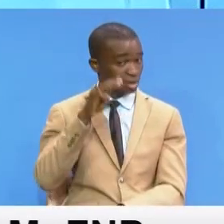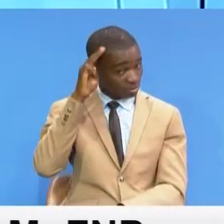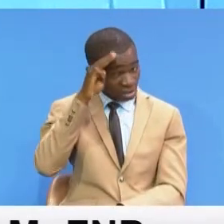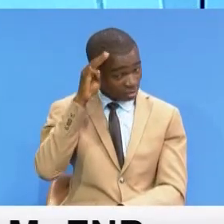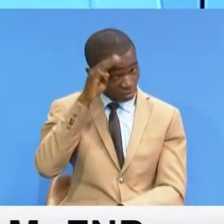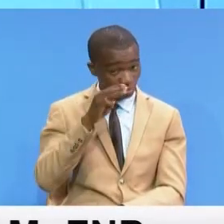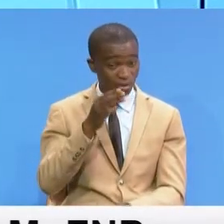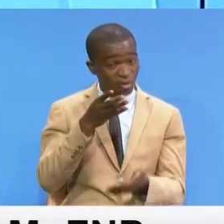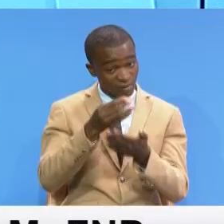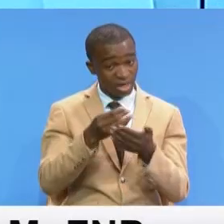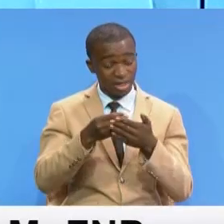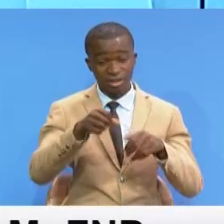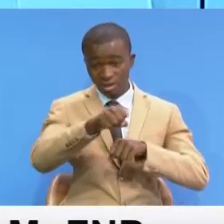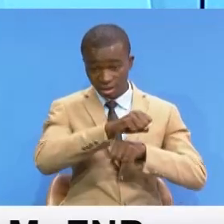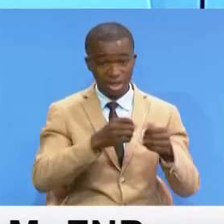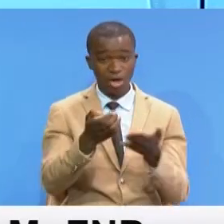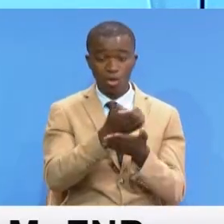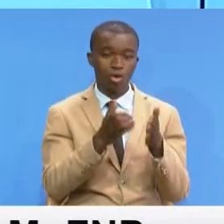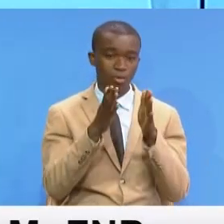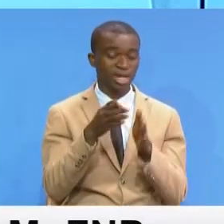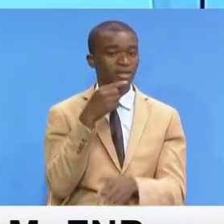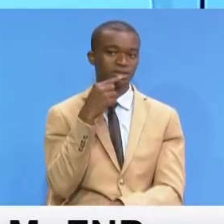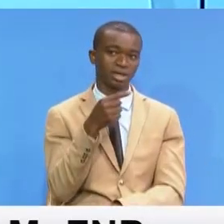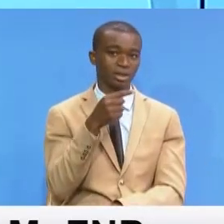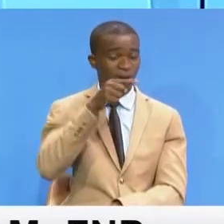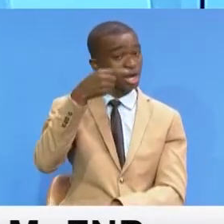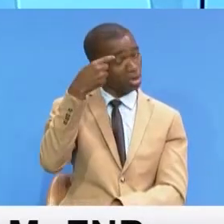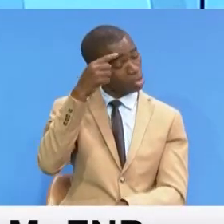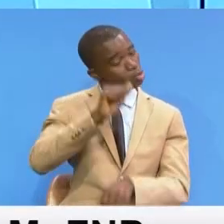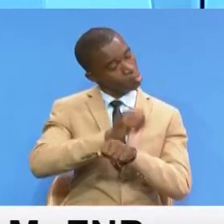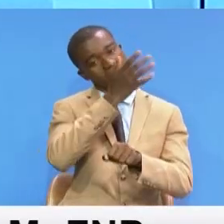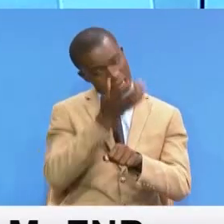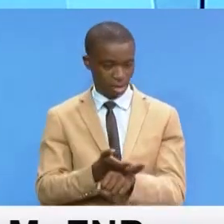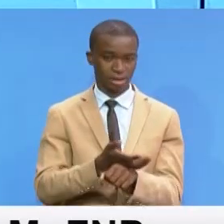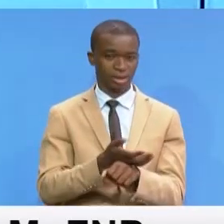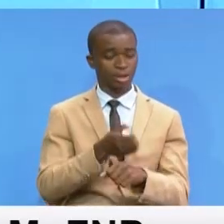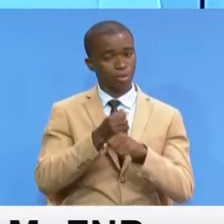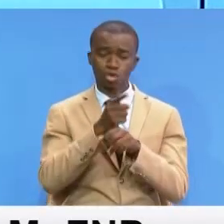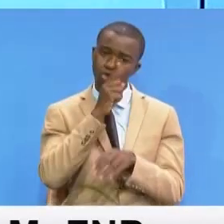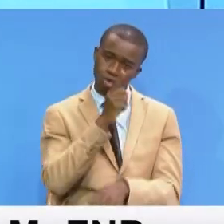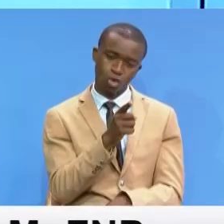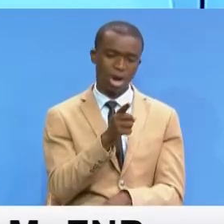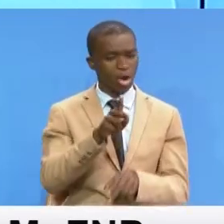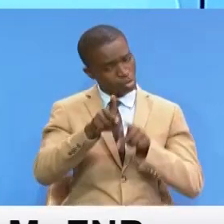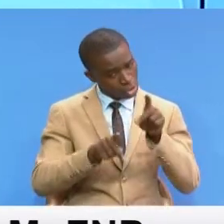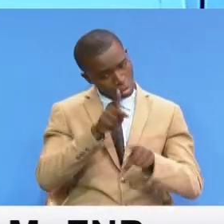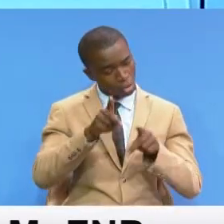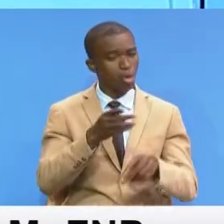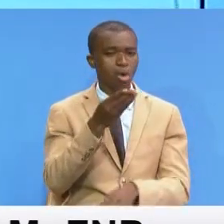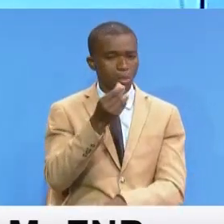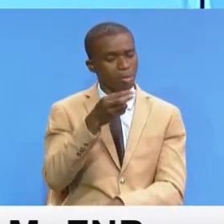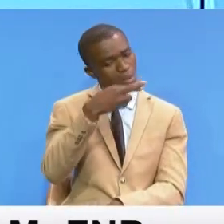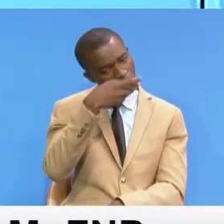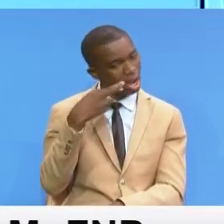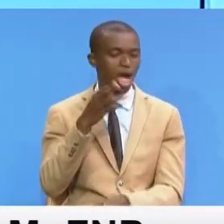senior economist Madaliso Mwanza says government is committed to ensuring strict compliance with